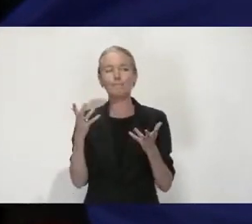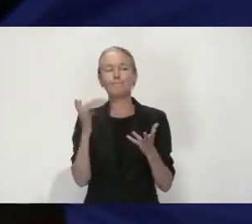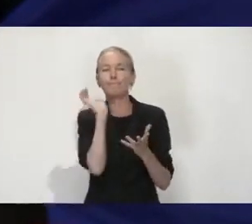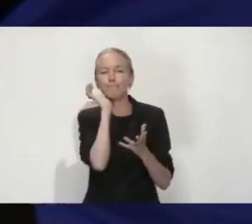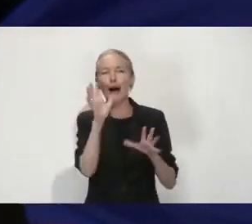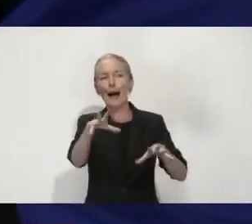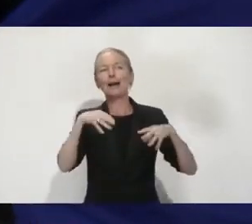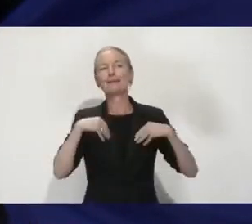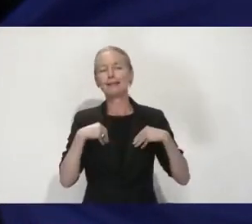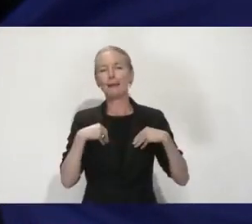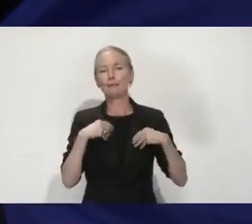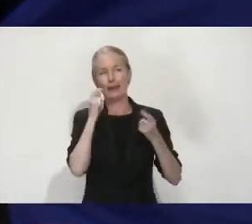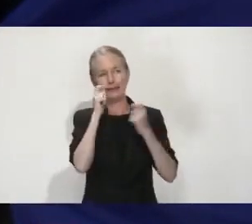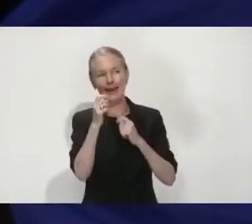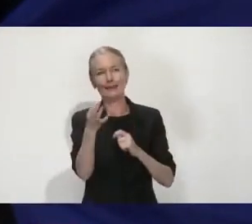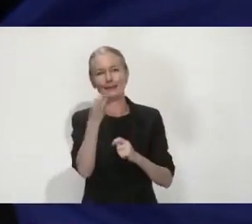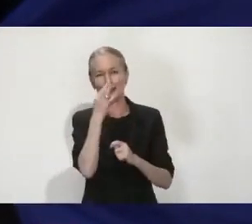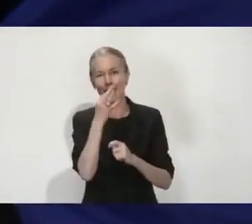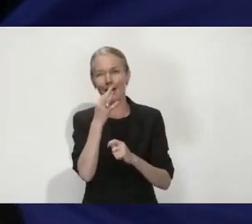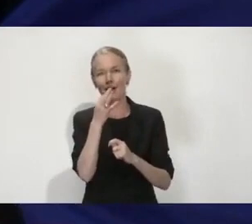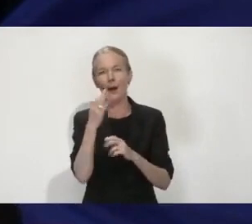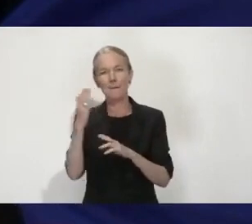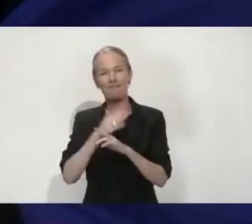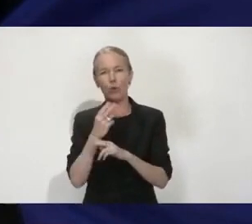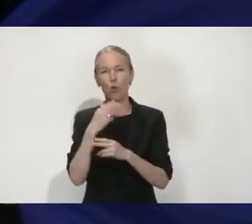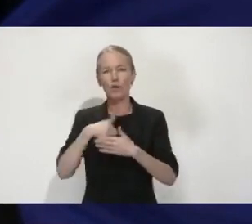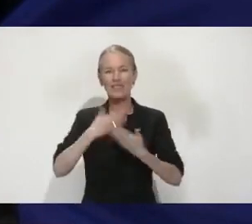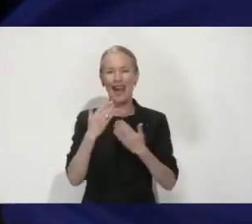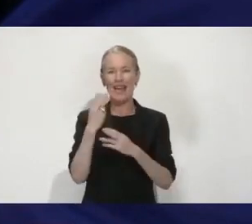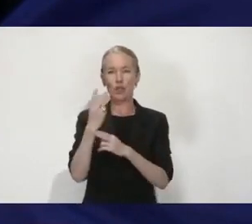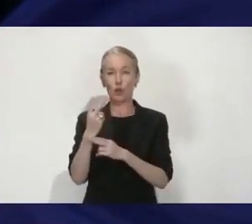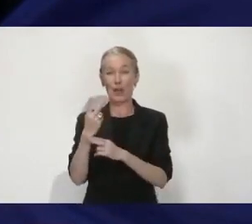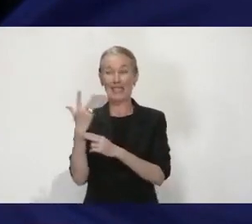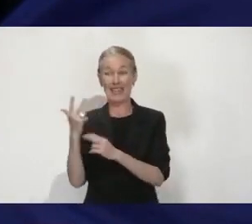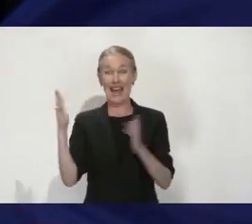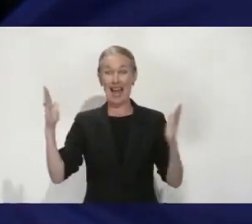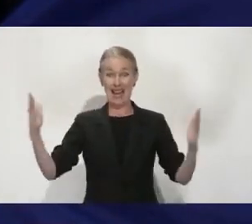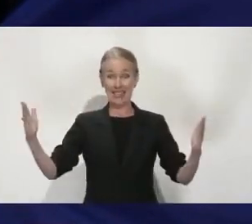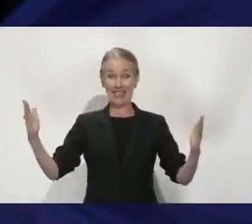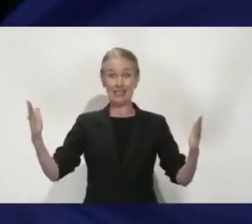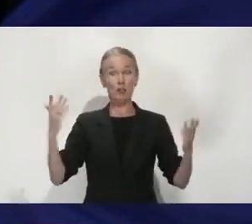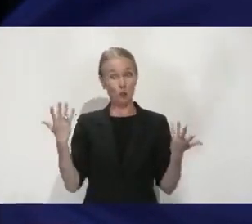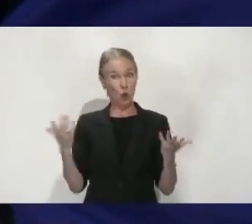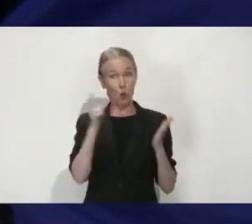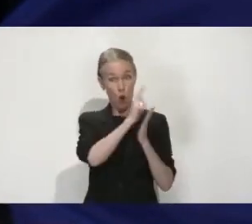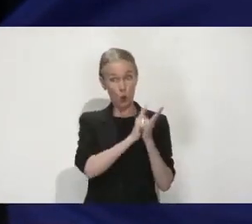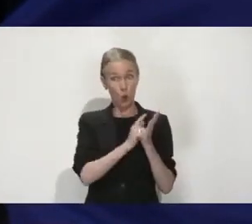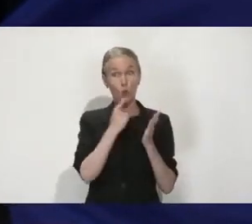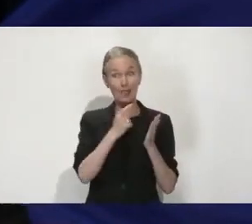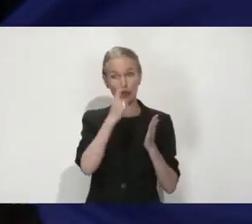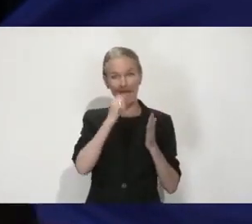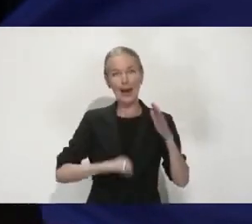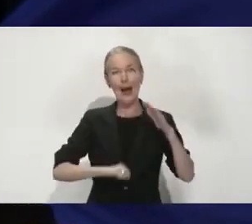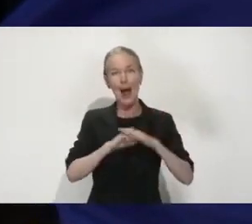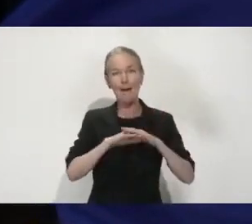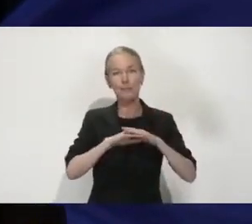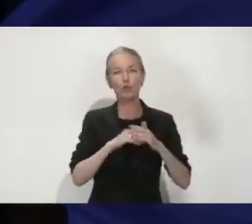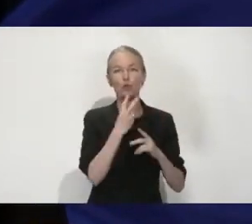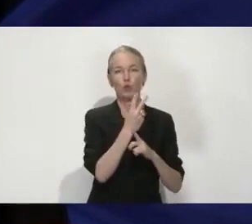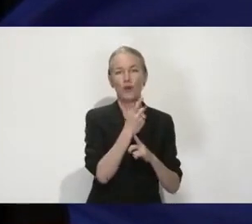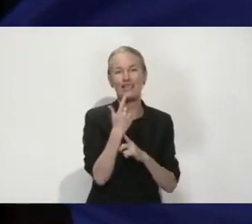reach day 28, which under the order they can be asked to stay with us for. I think last week